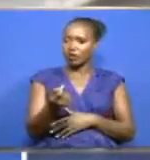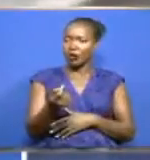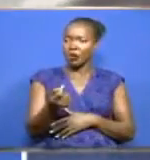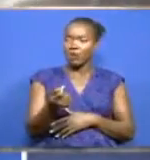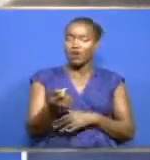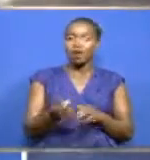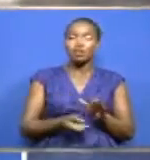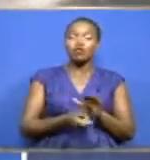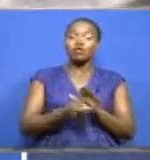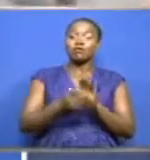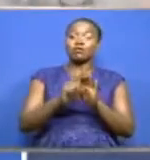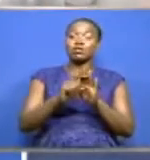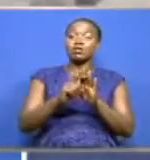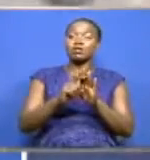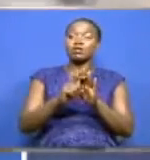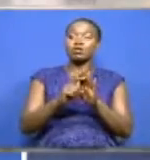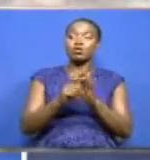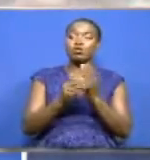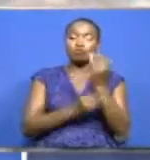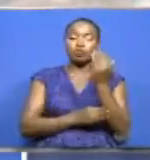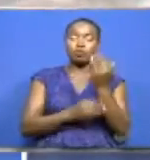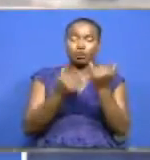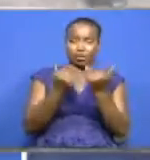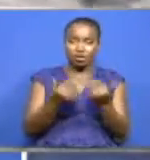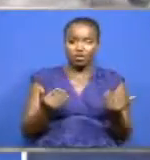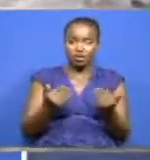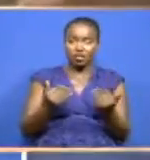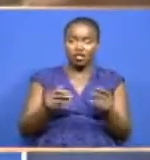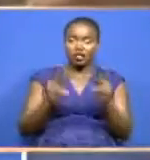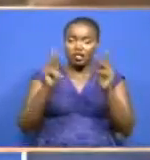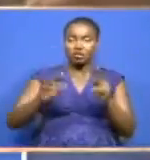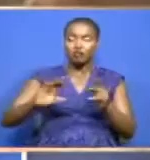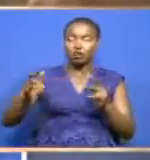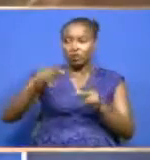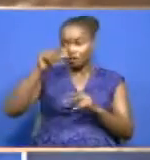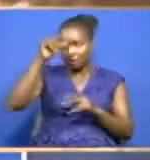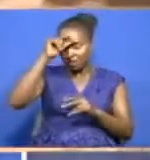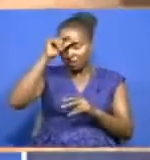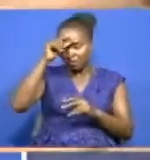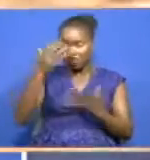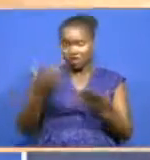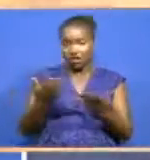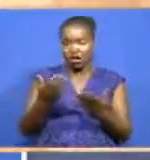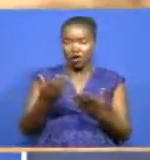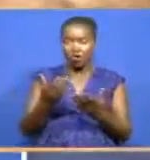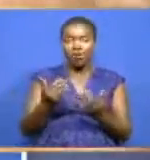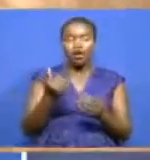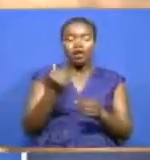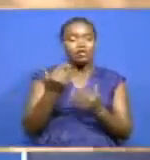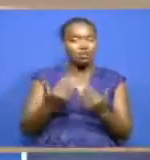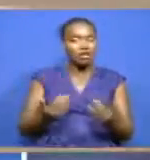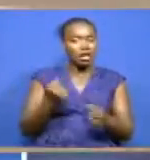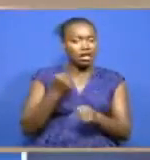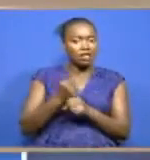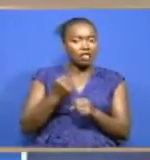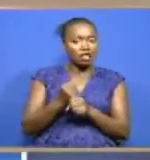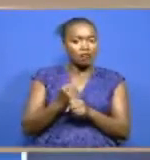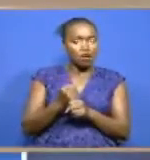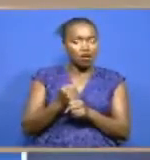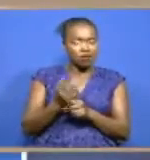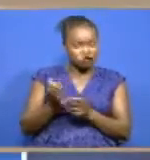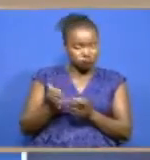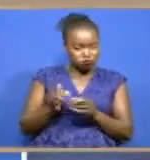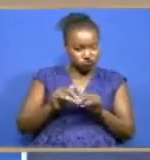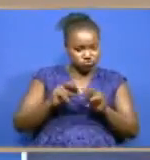vulnerable children from commercial exploitation, the Kisumu County government has launched a child labour mapping exercise. In our system, where